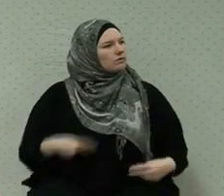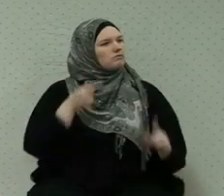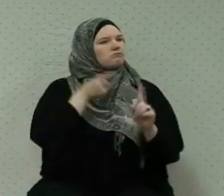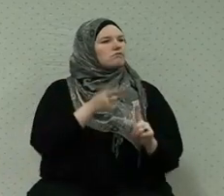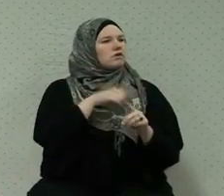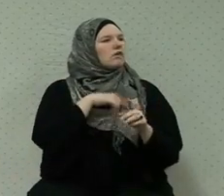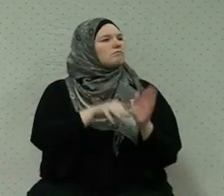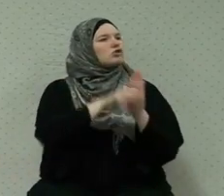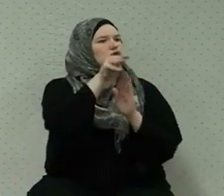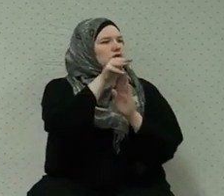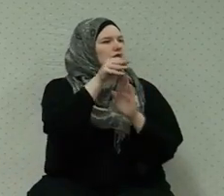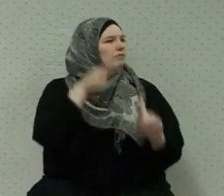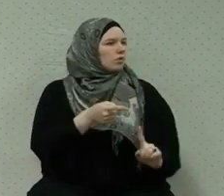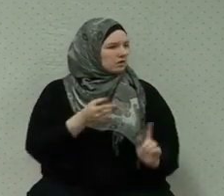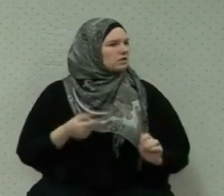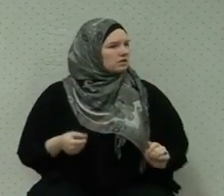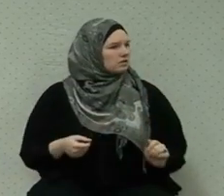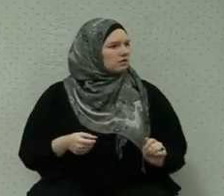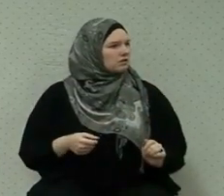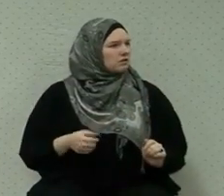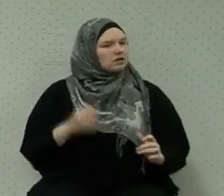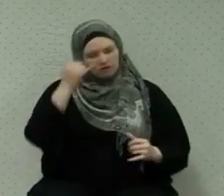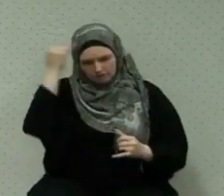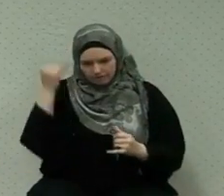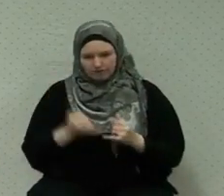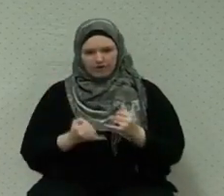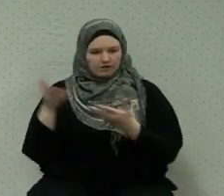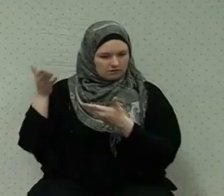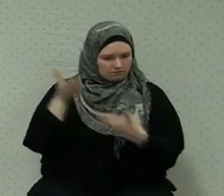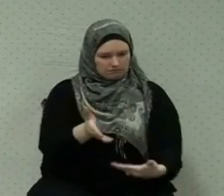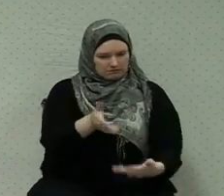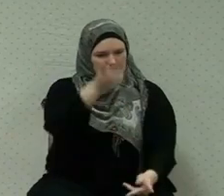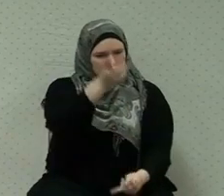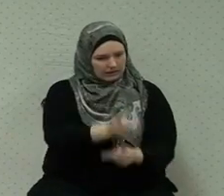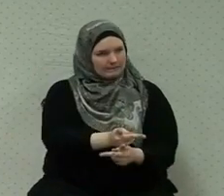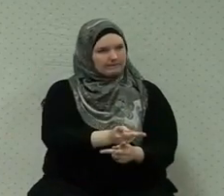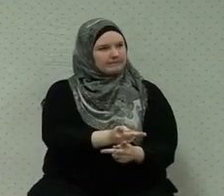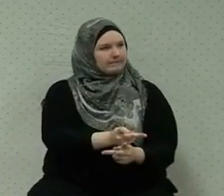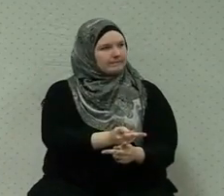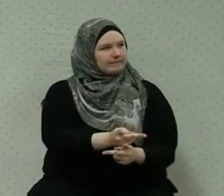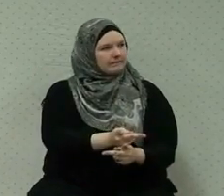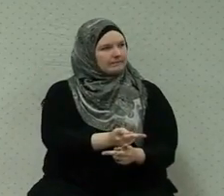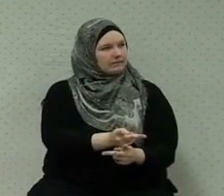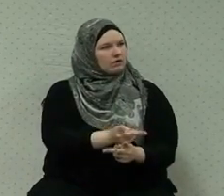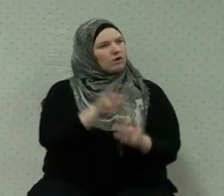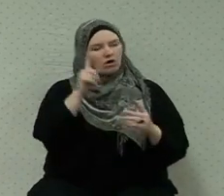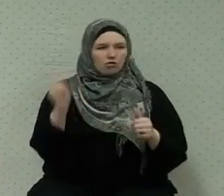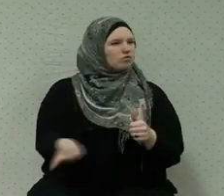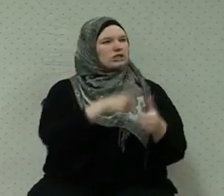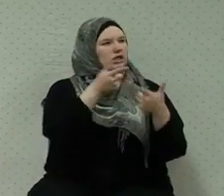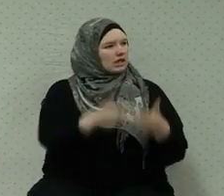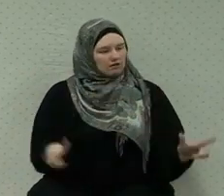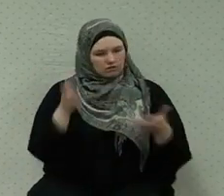a solid, firm, final revelation is kept in its own original